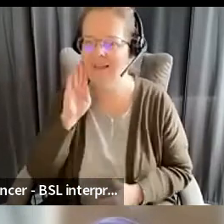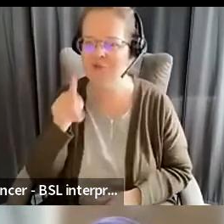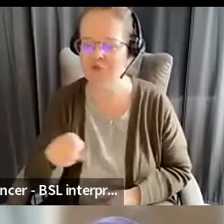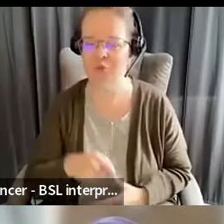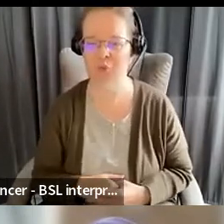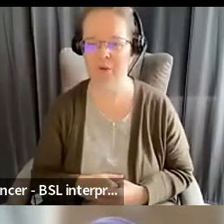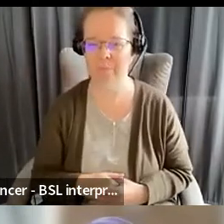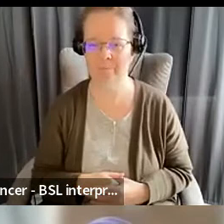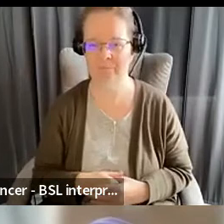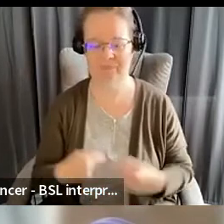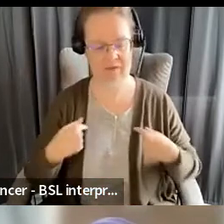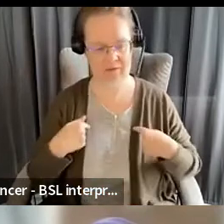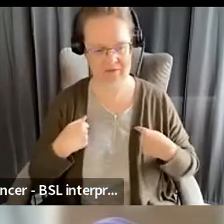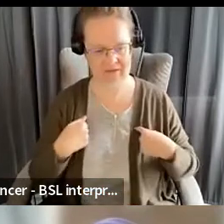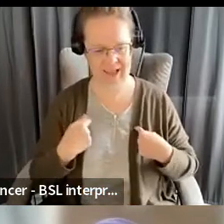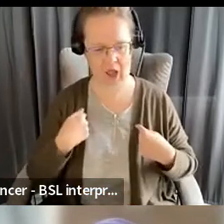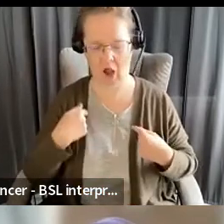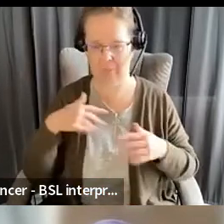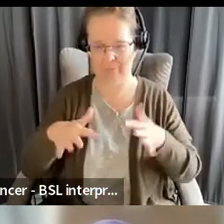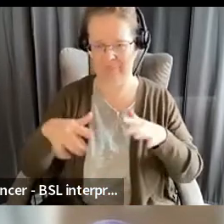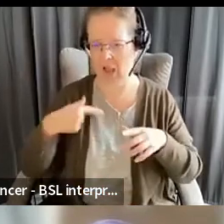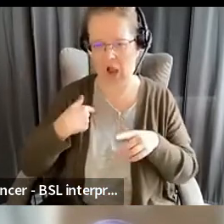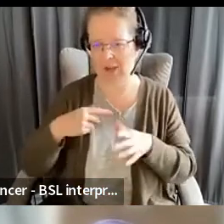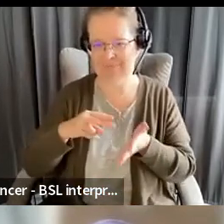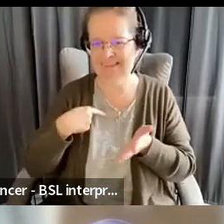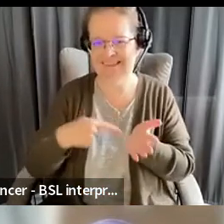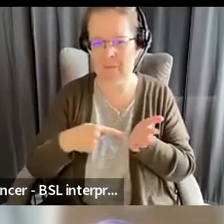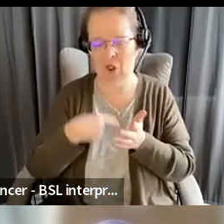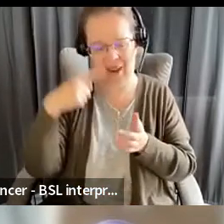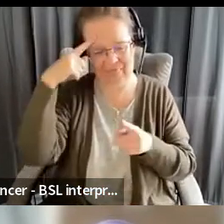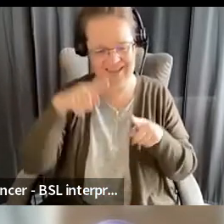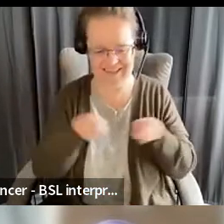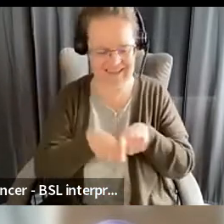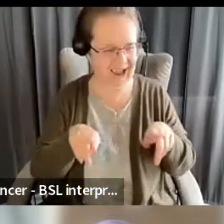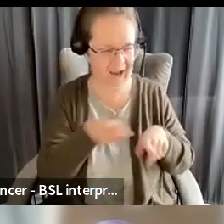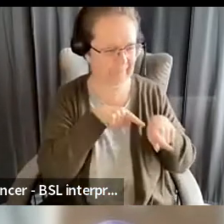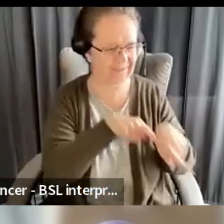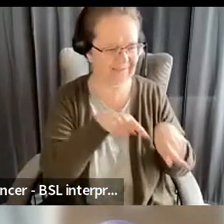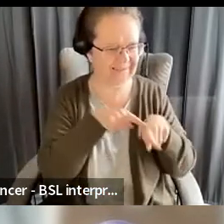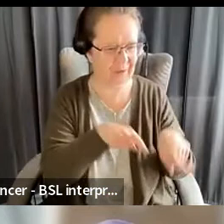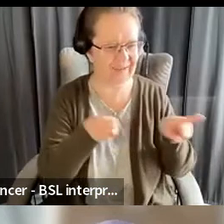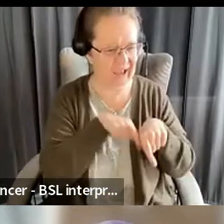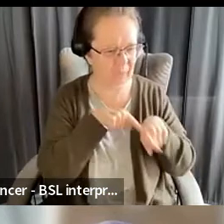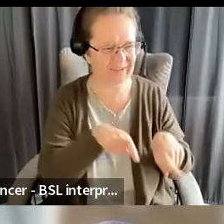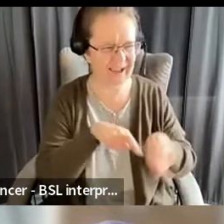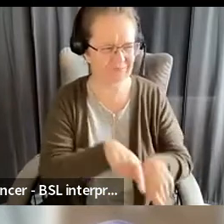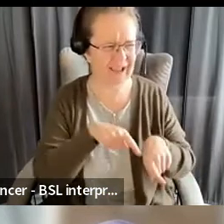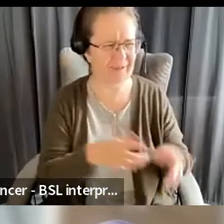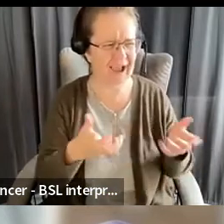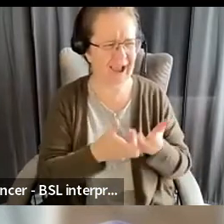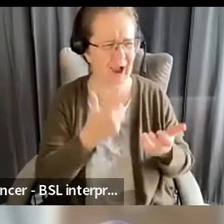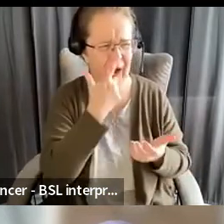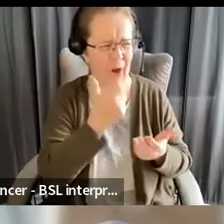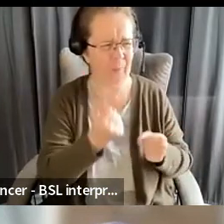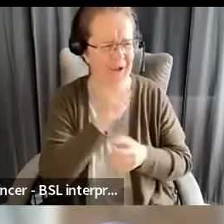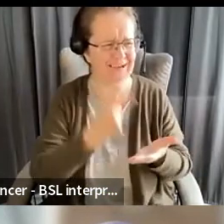I'm atypical and think in a very similar way. And if everyone thinks in the same way, well, how can you actually make decisions which are a bit out the